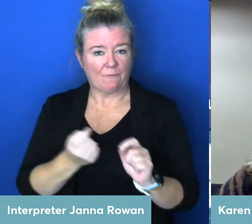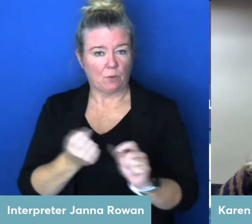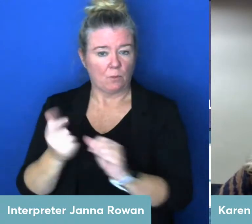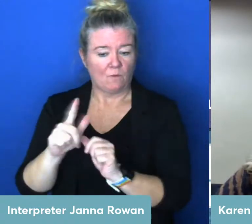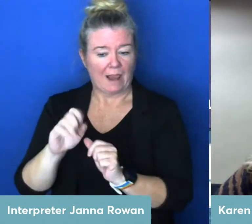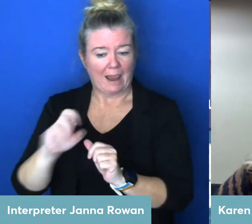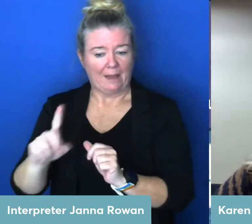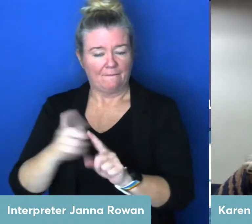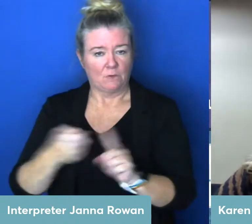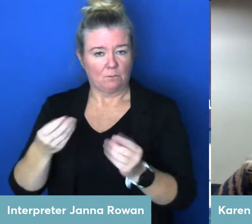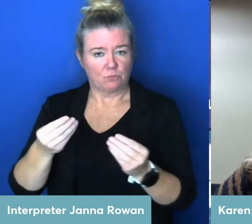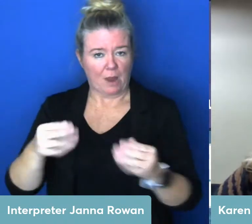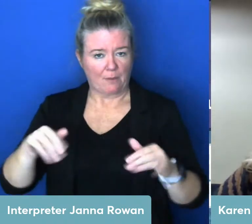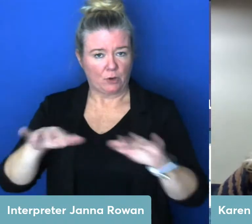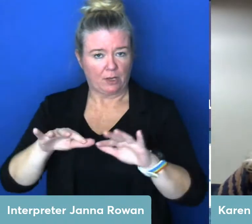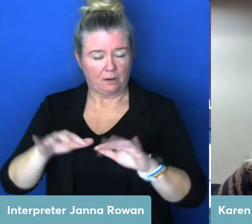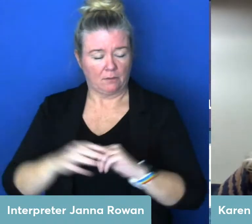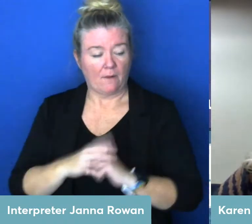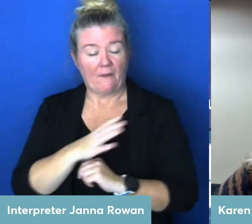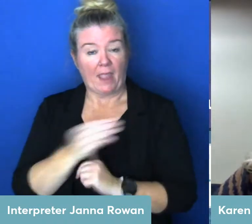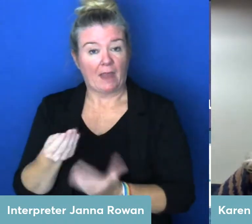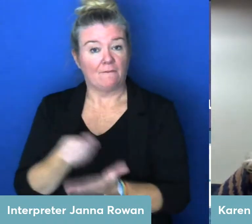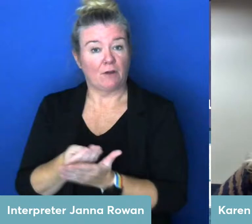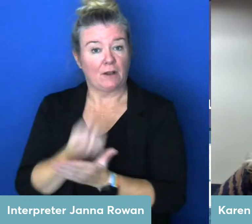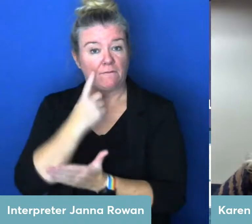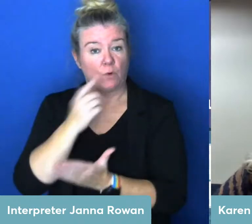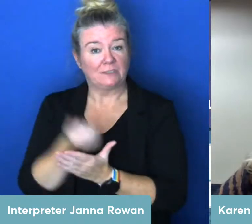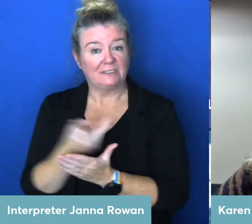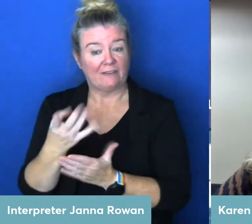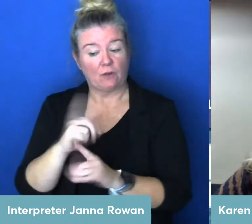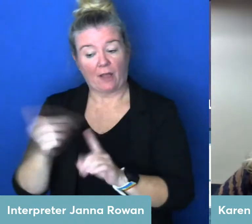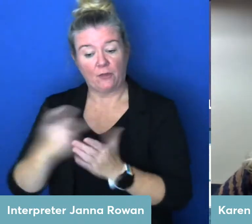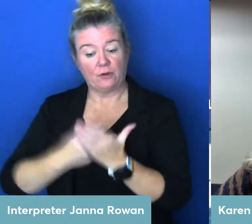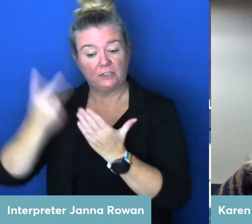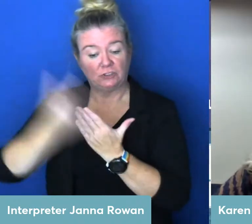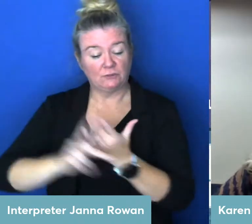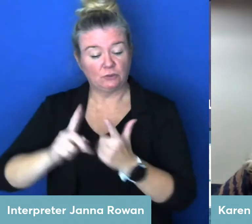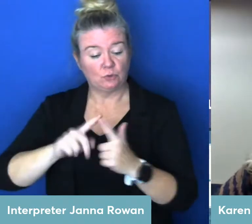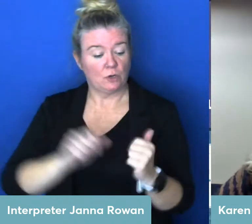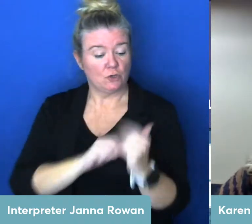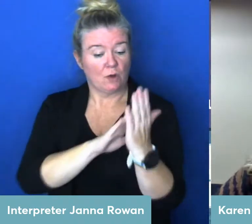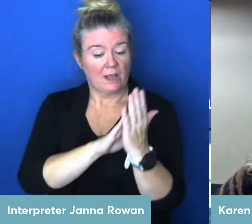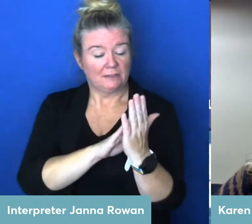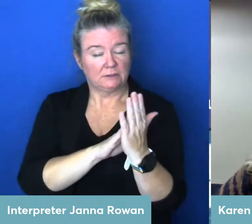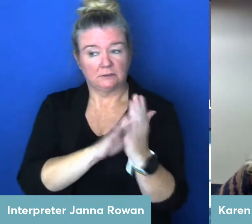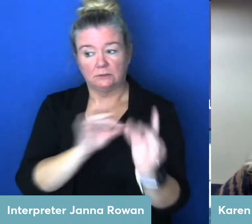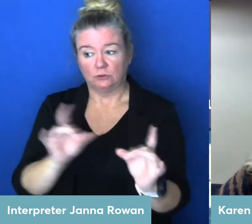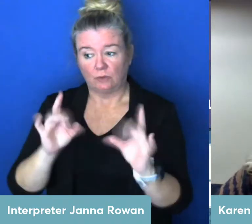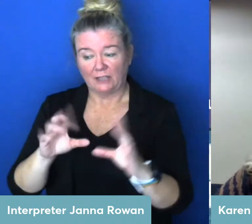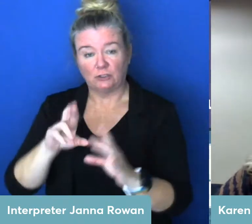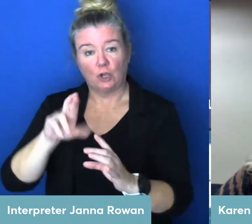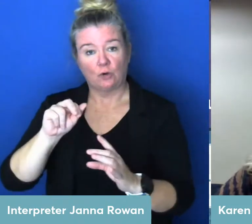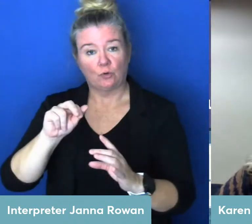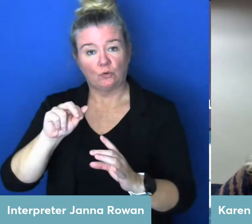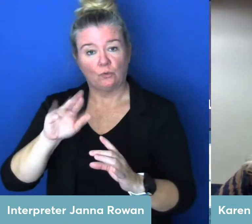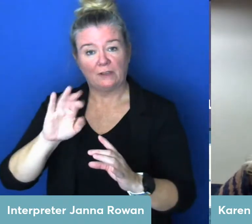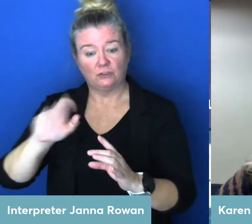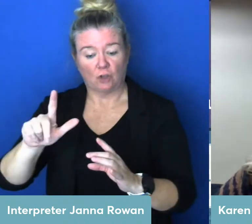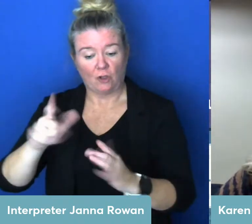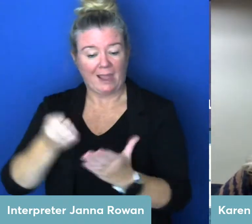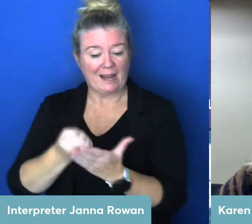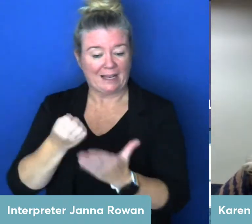properties. And funding for several initiatives to address the drastic racial and economic